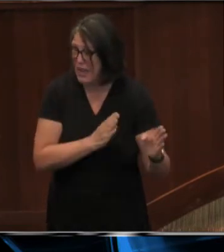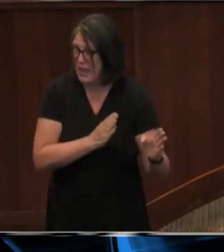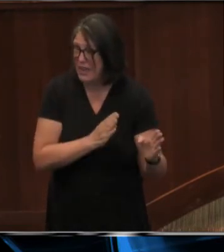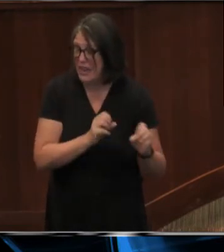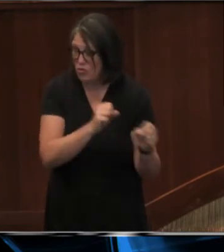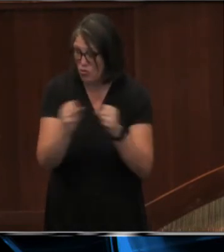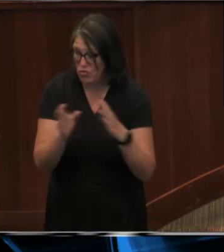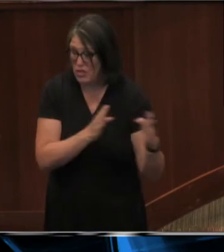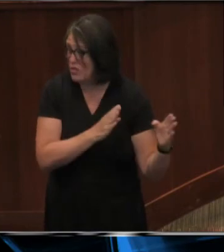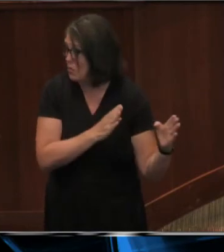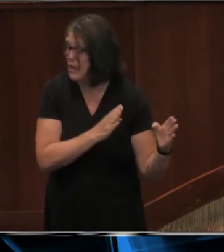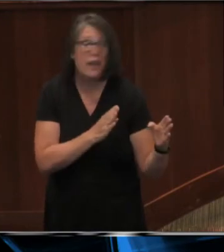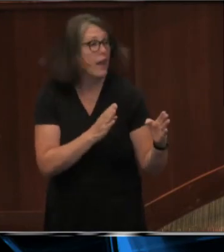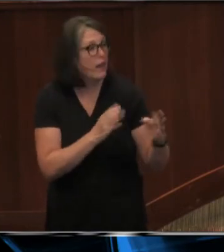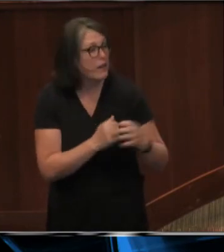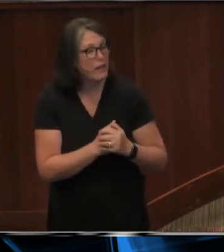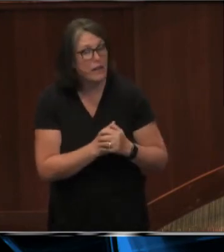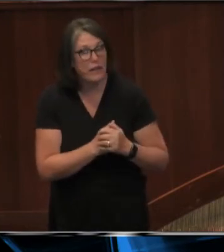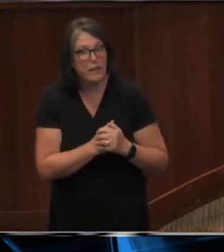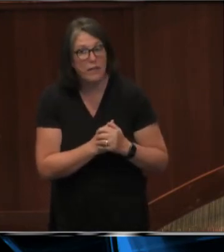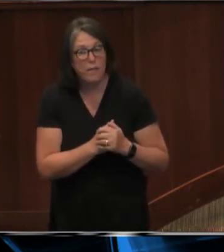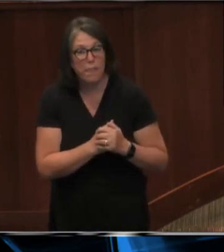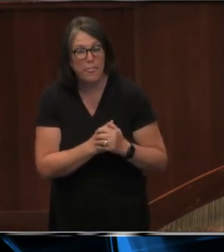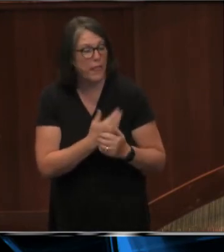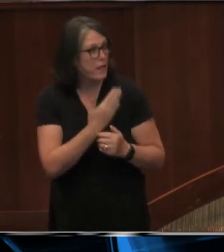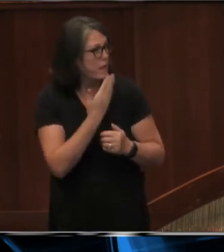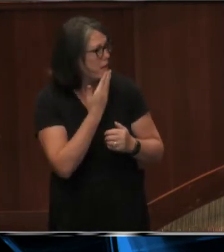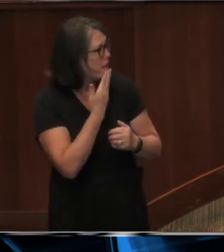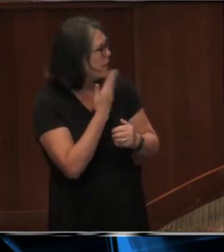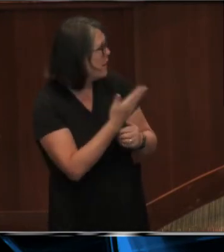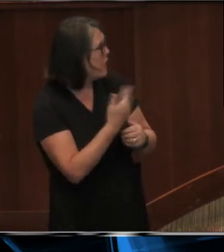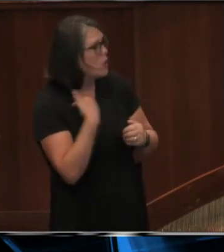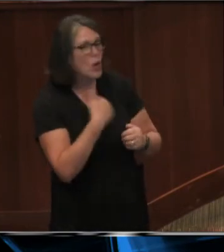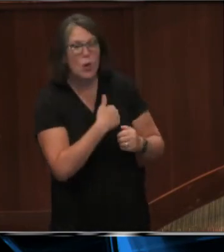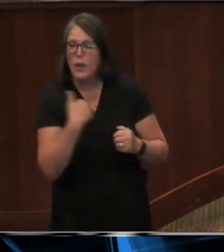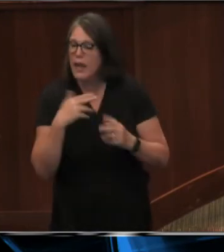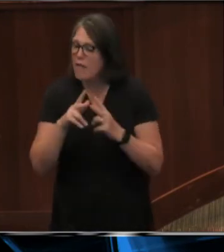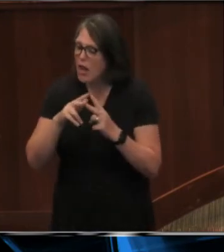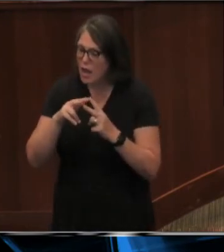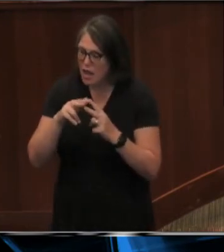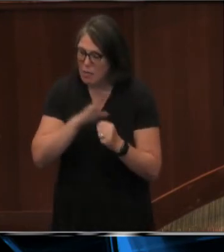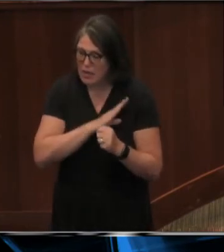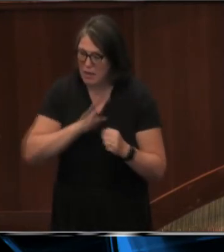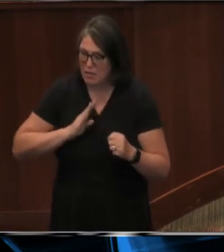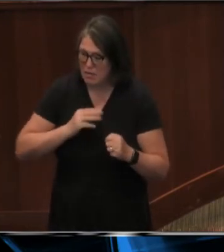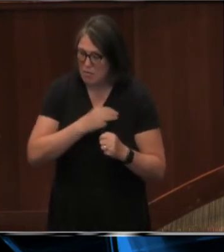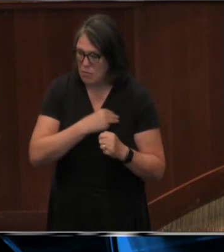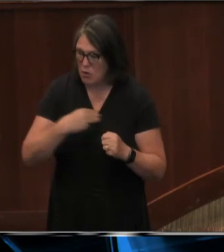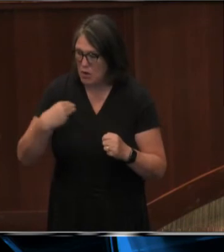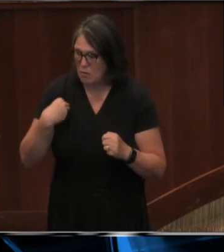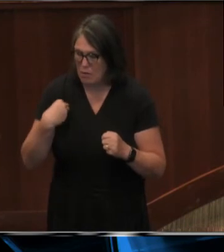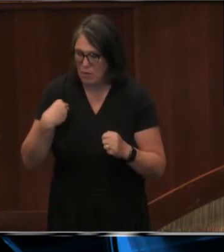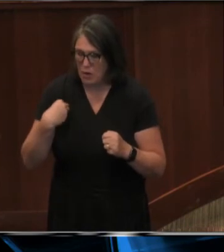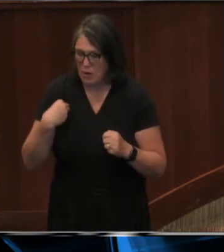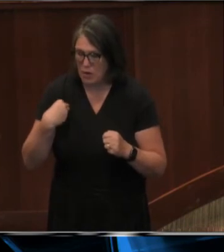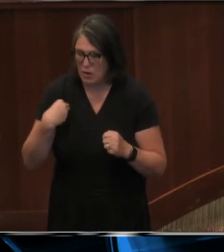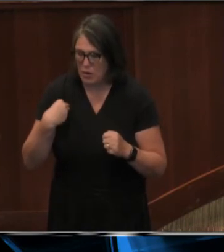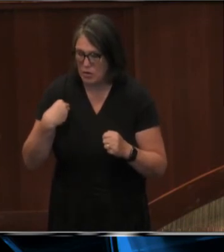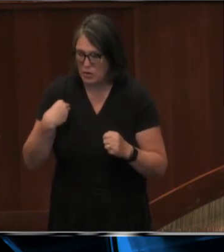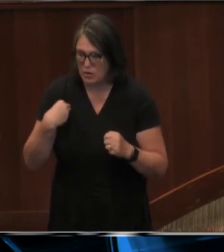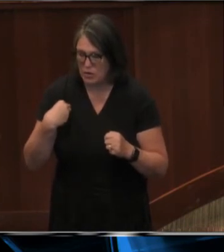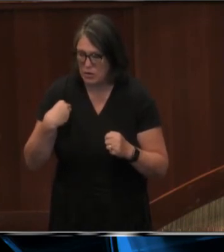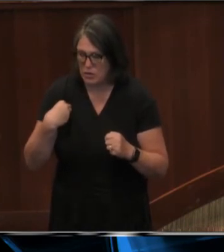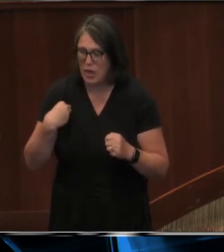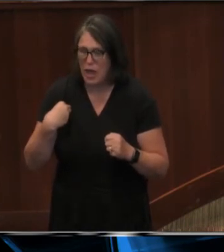strategy. Thank you, Director Whelan. We have a couple of board members dialed in remotely. Commissioner Gonzalez